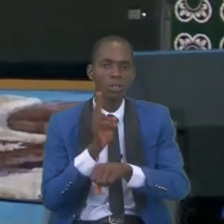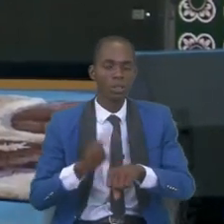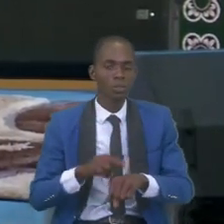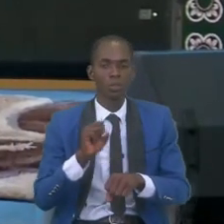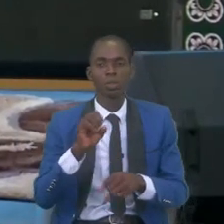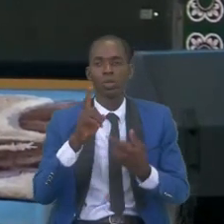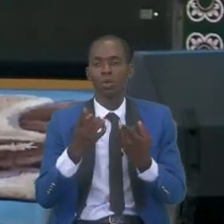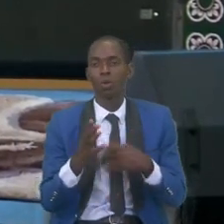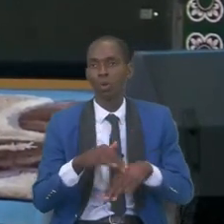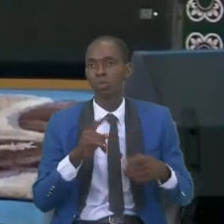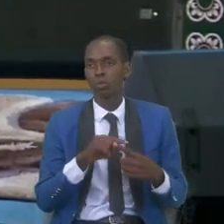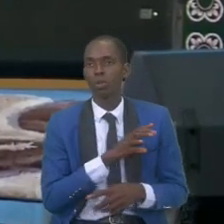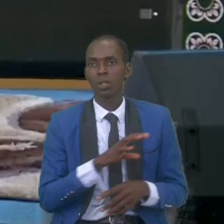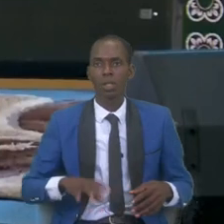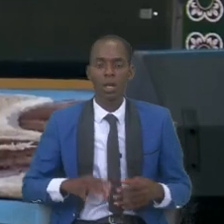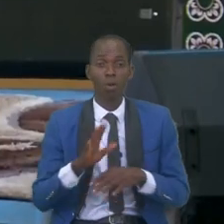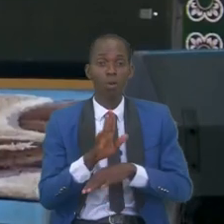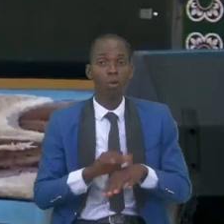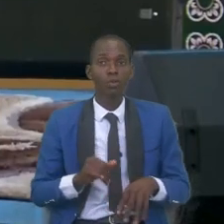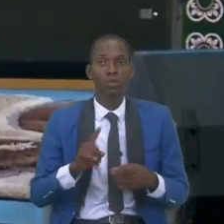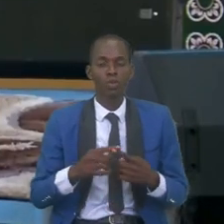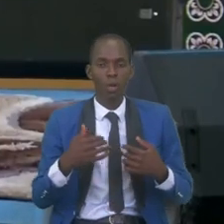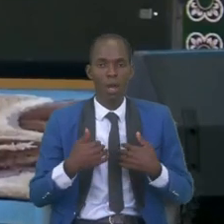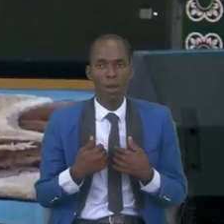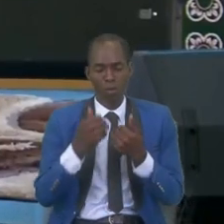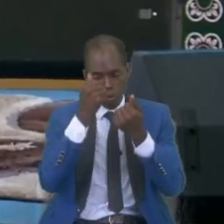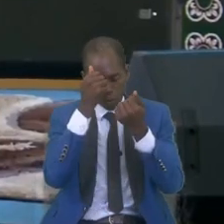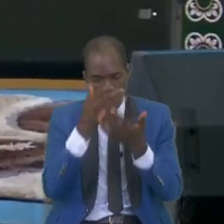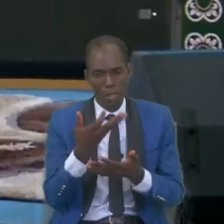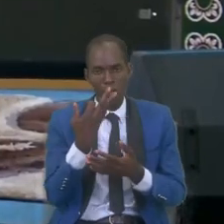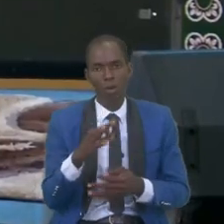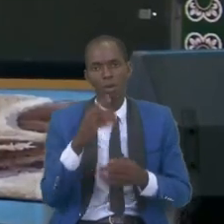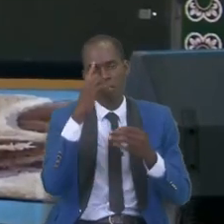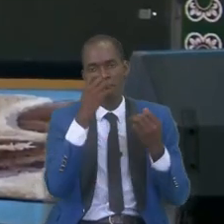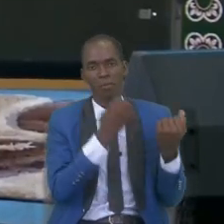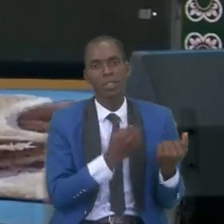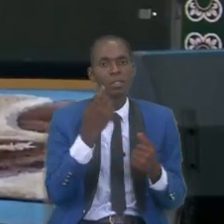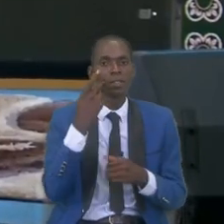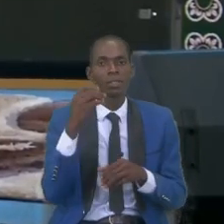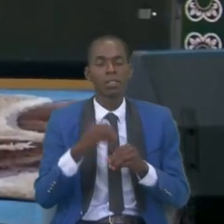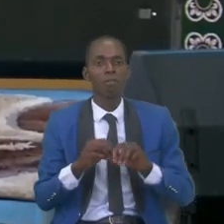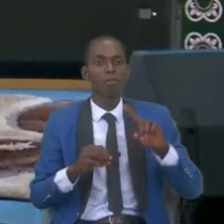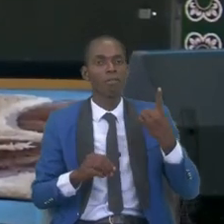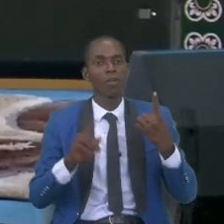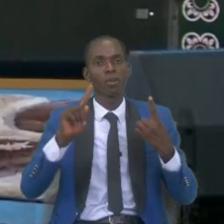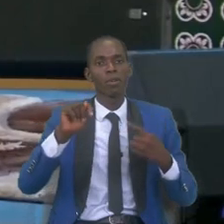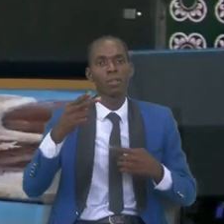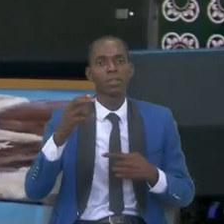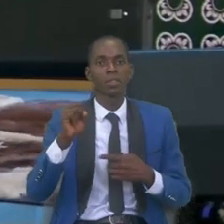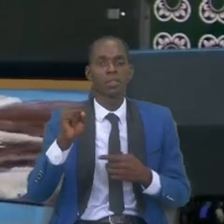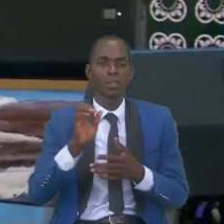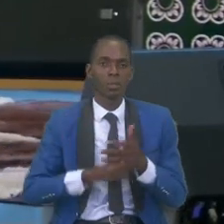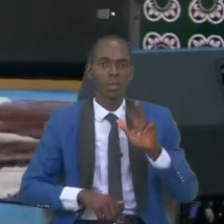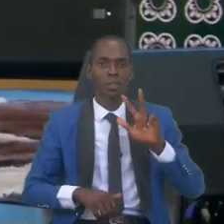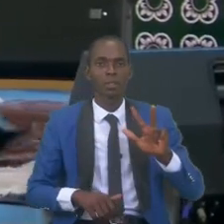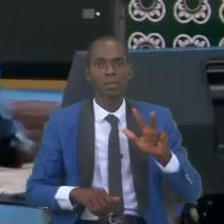we have the obedience of faith. We're looking at 1 Thessalonians chapter 3, and I'm reading